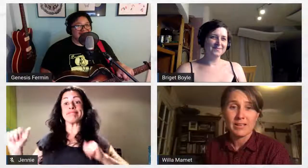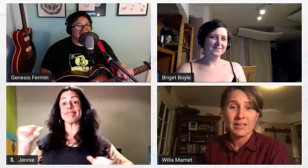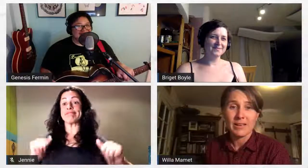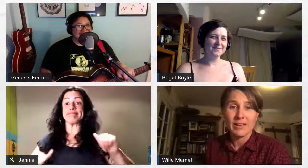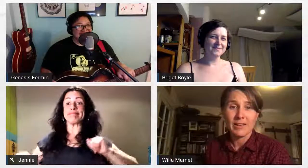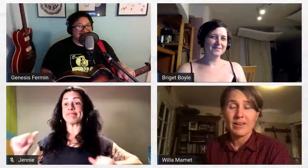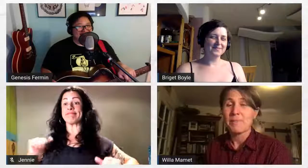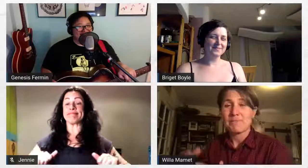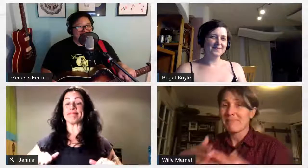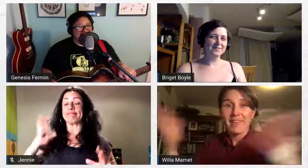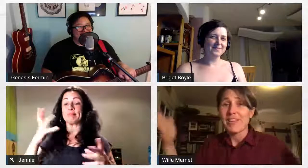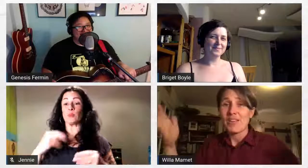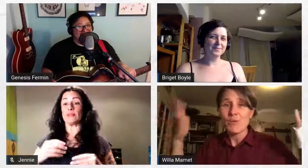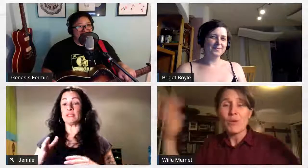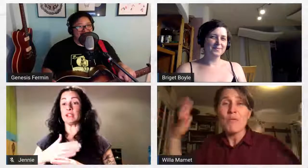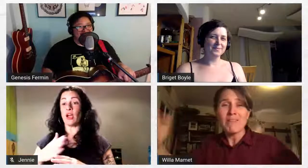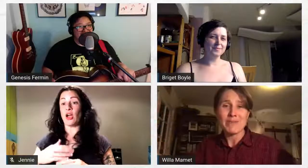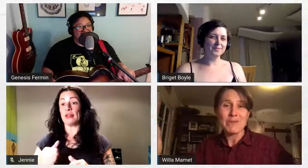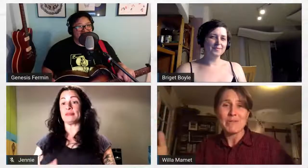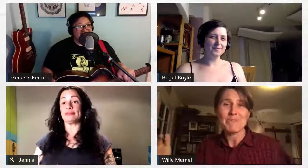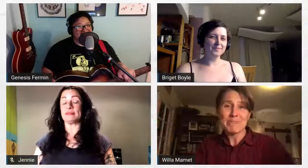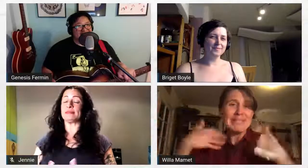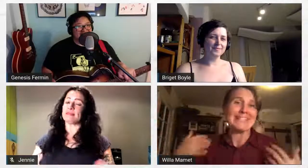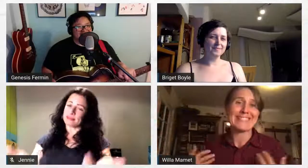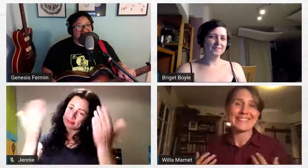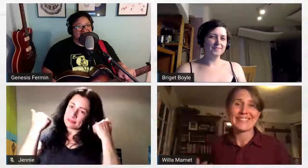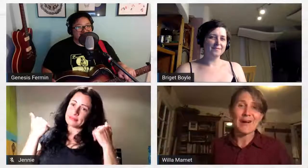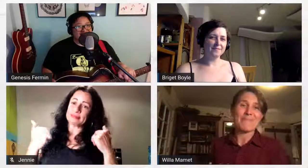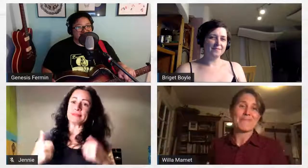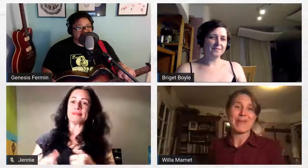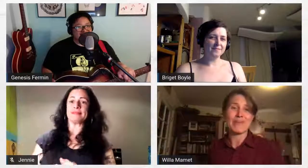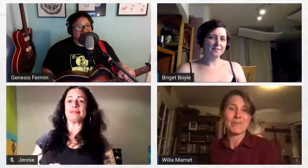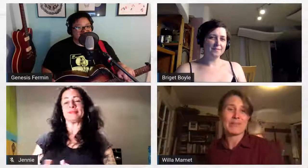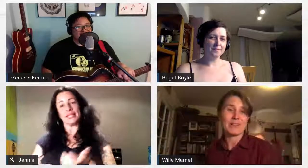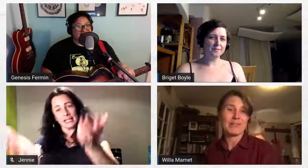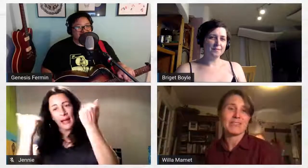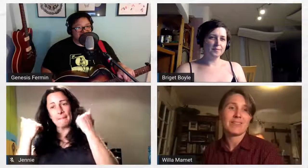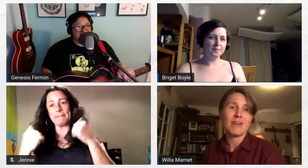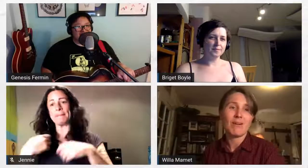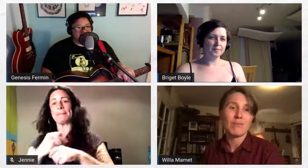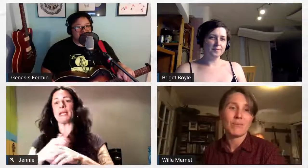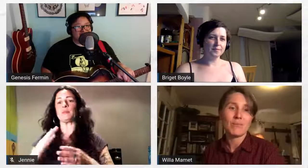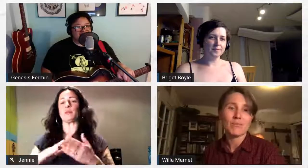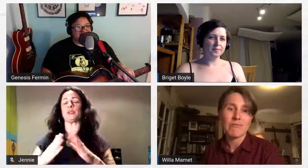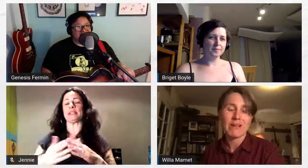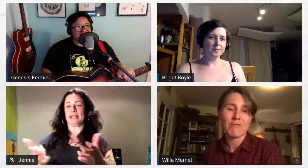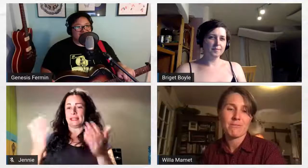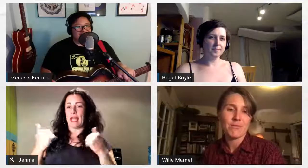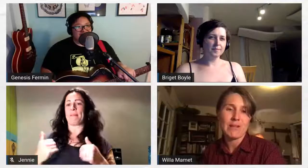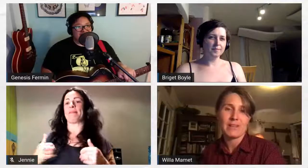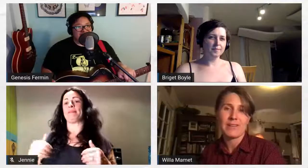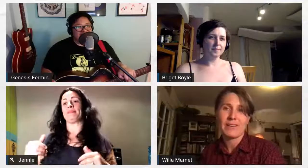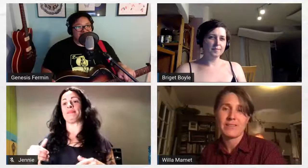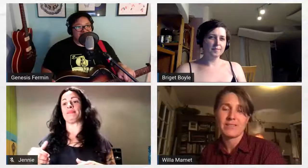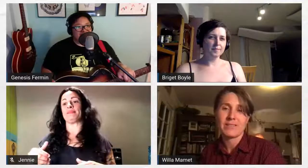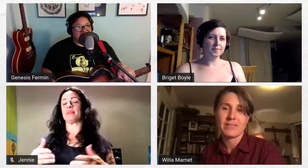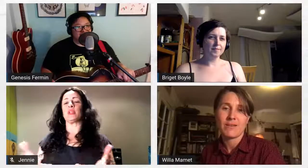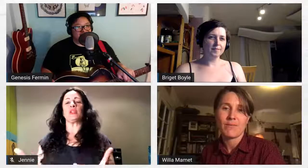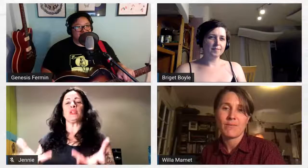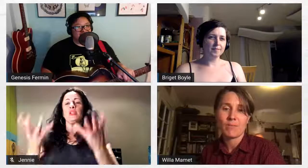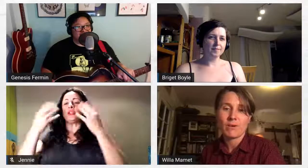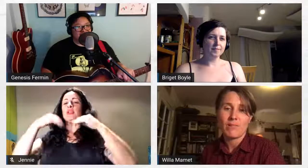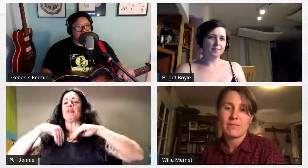song. We welcome you. Please come make community with us and come drink from the well that